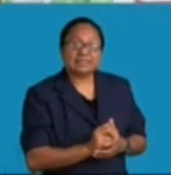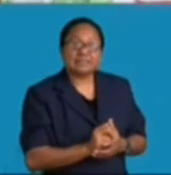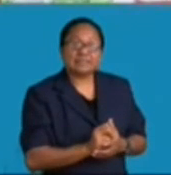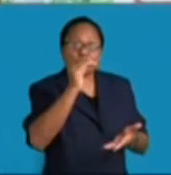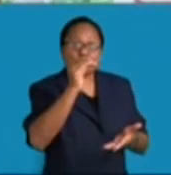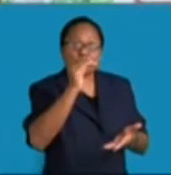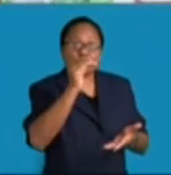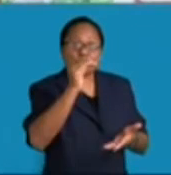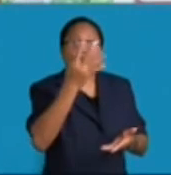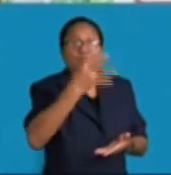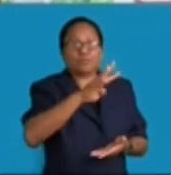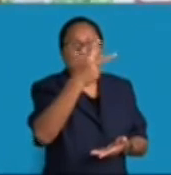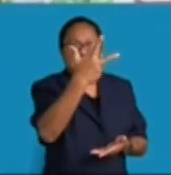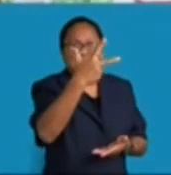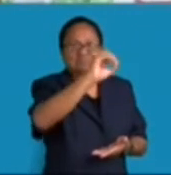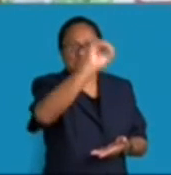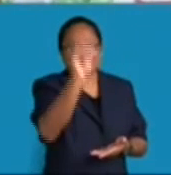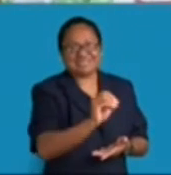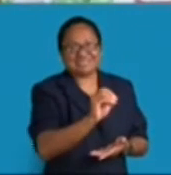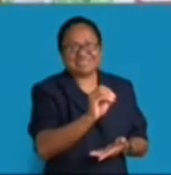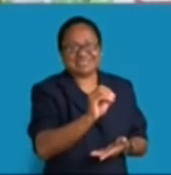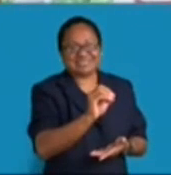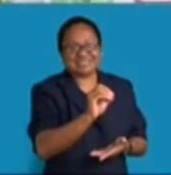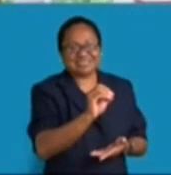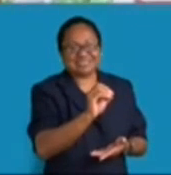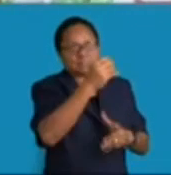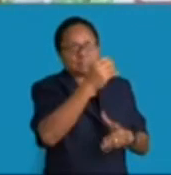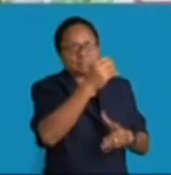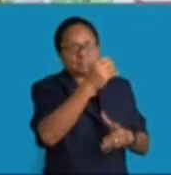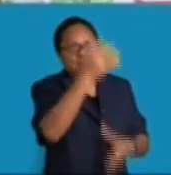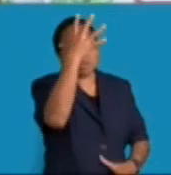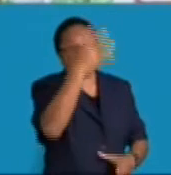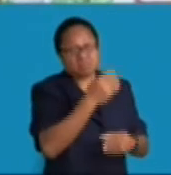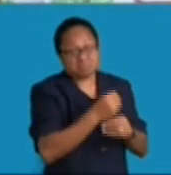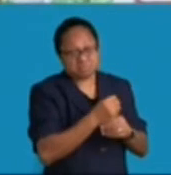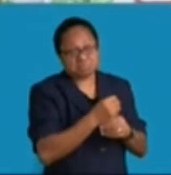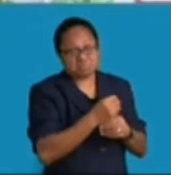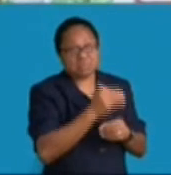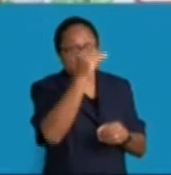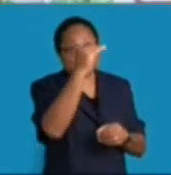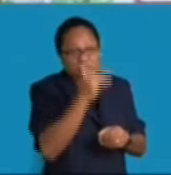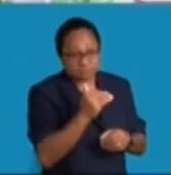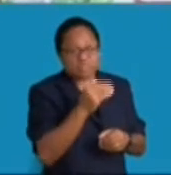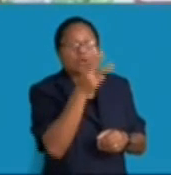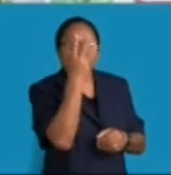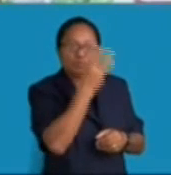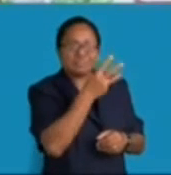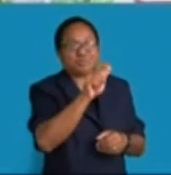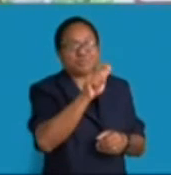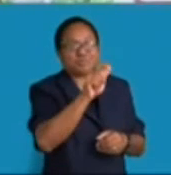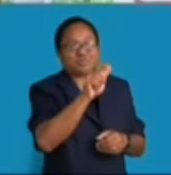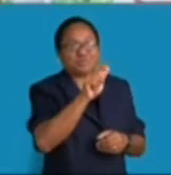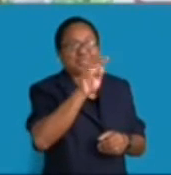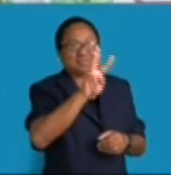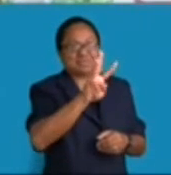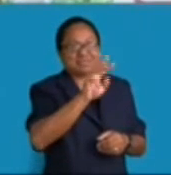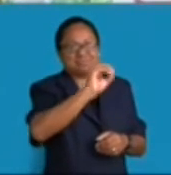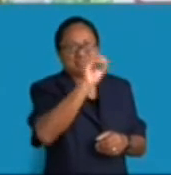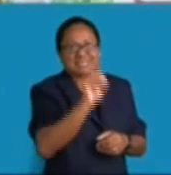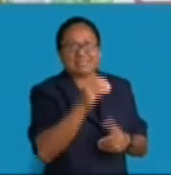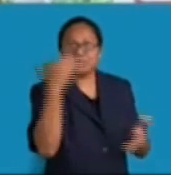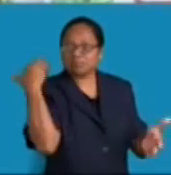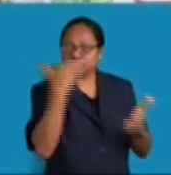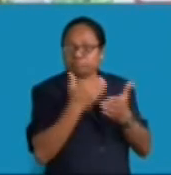increase of 48%. So overall, Madam Speaker, a reduction of 13.3% over the years